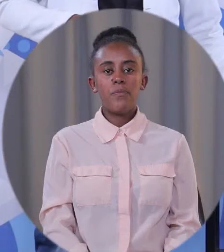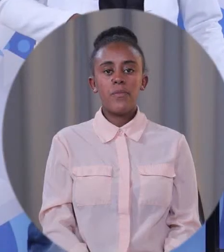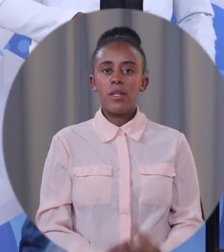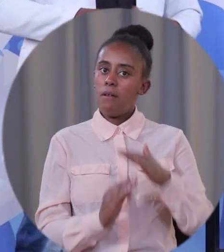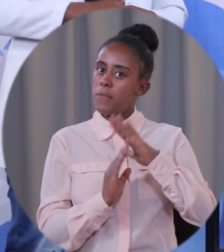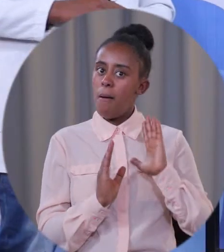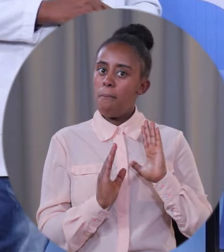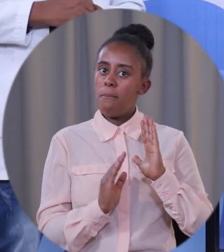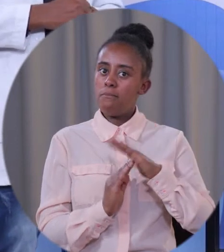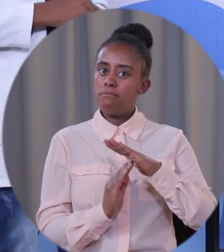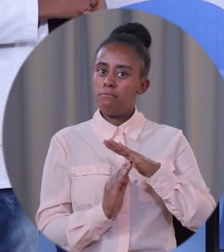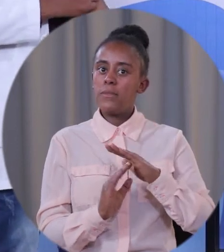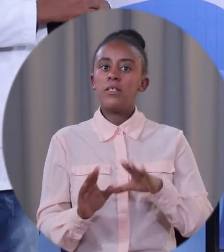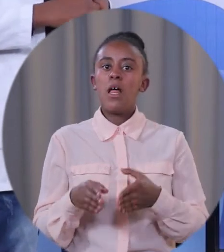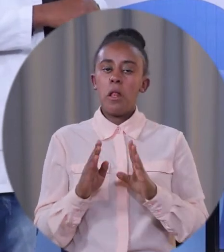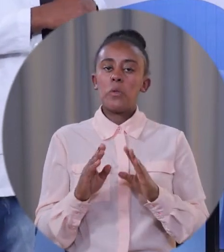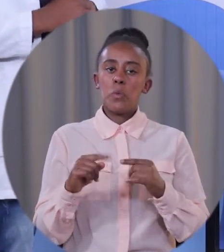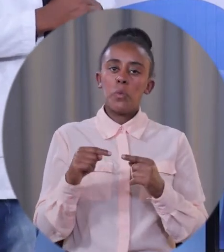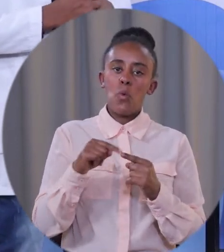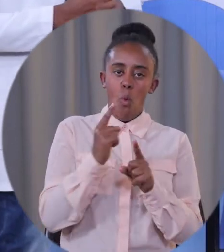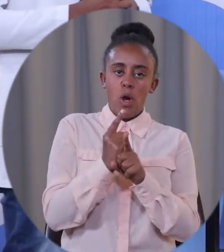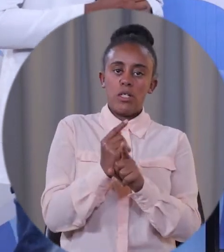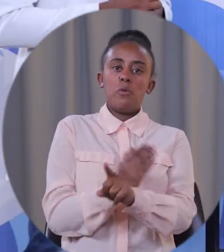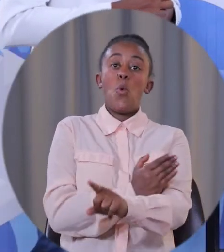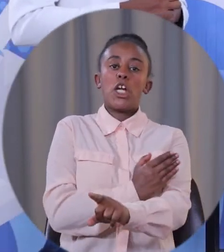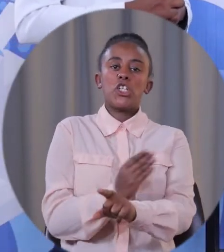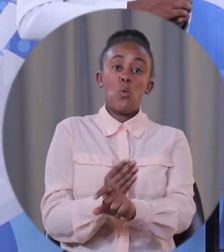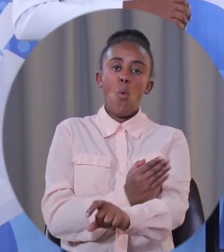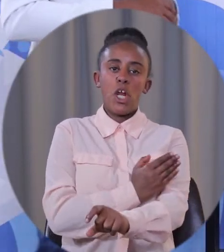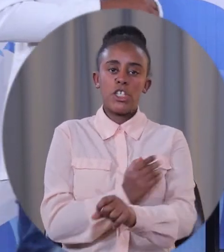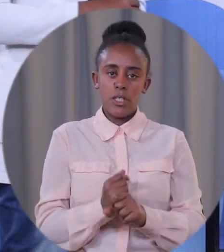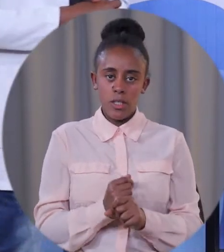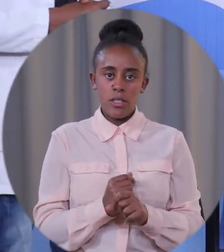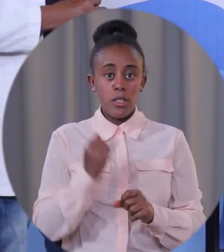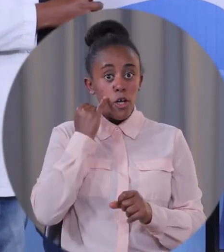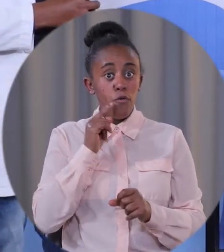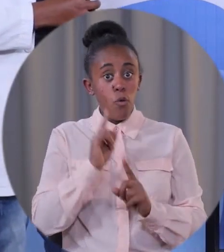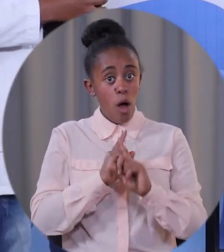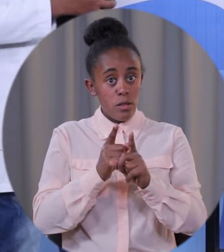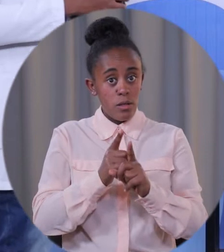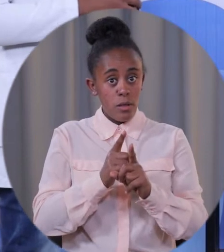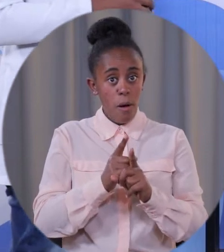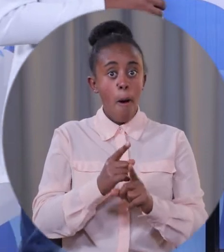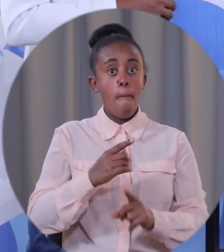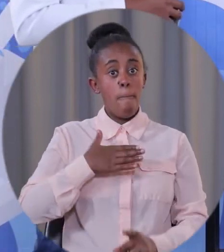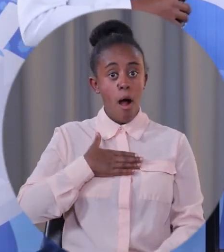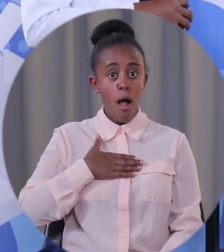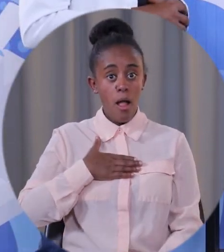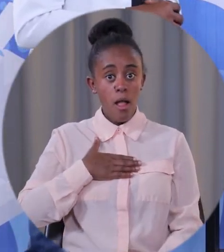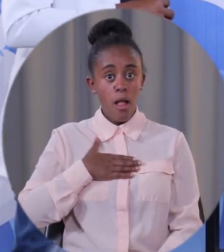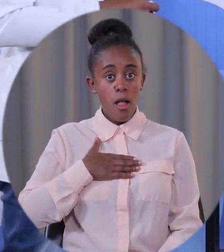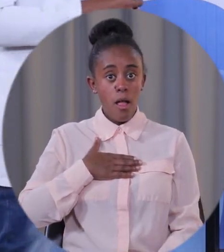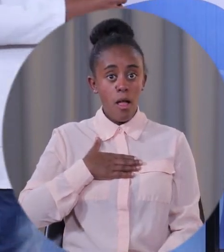Time is up. Let's go to the correction. If you answer my